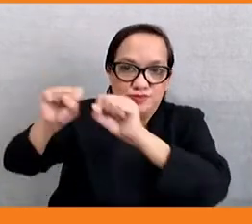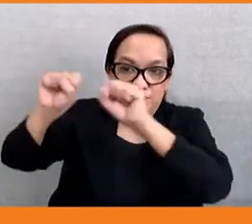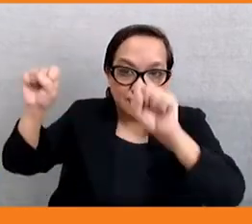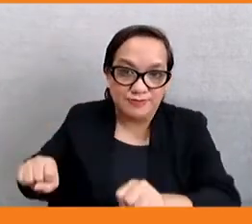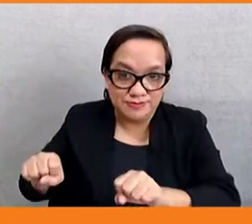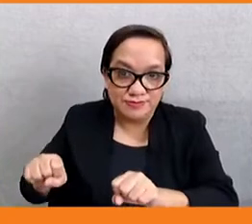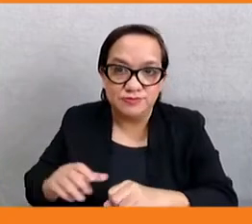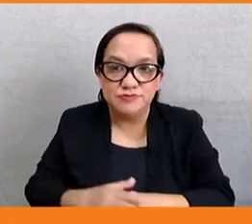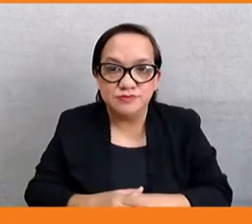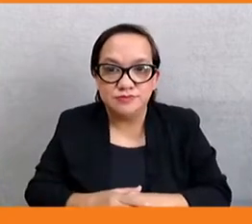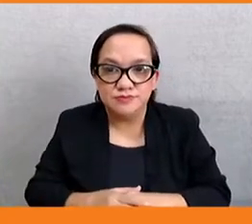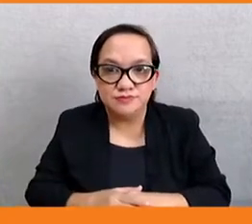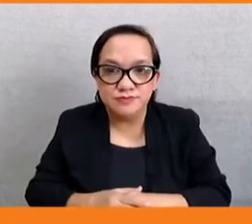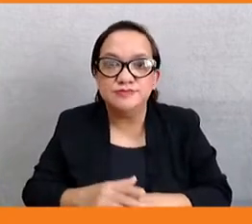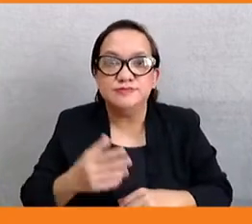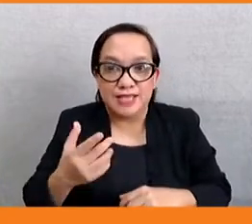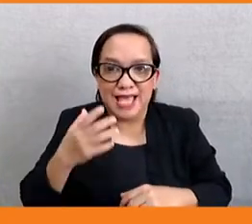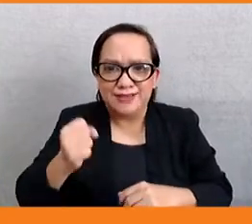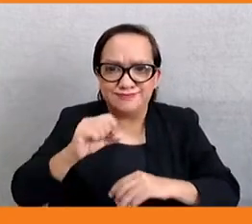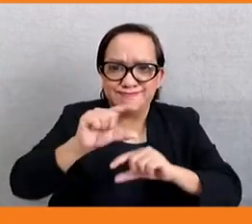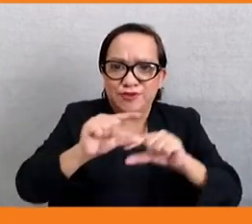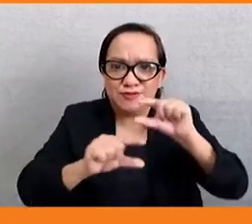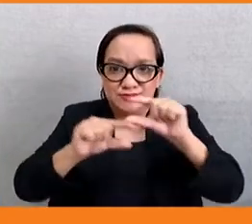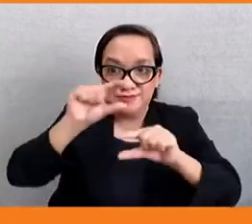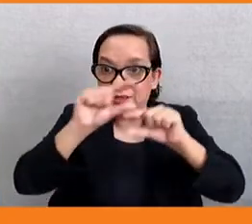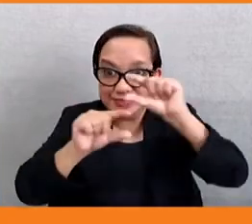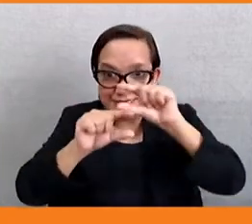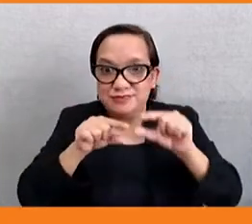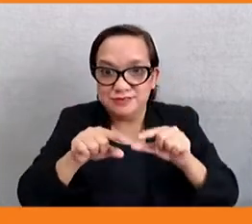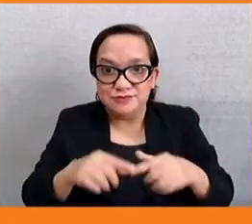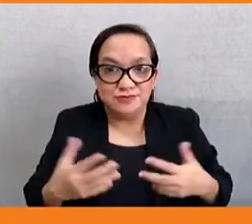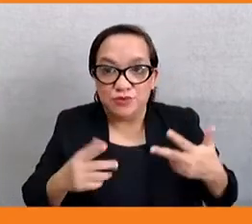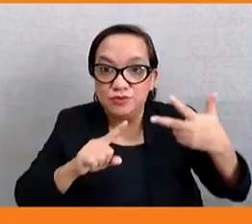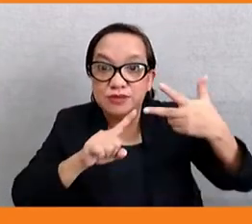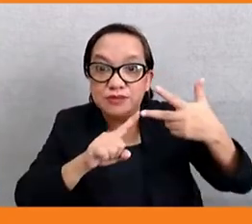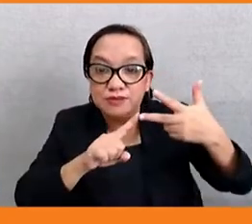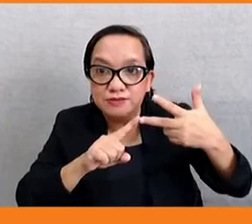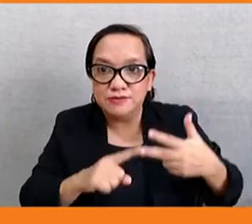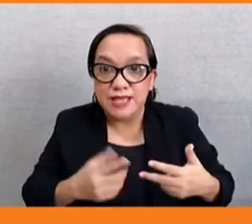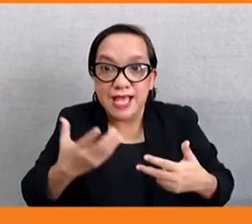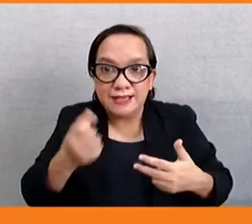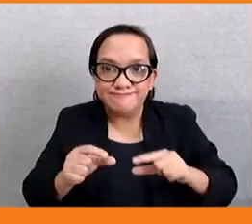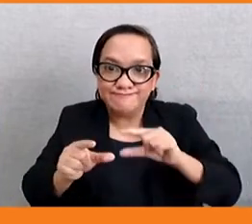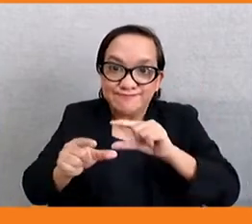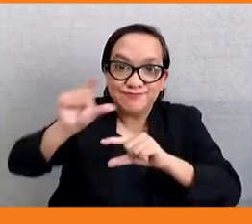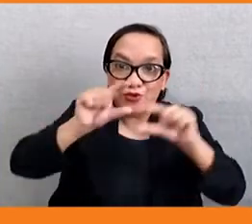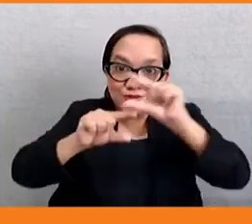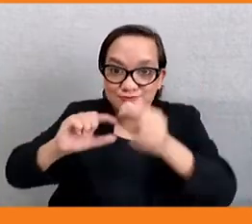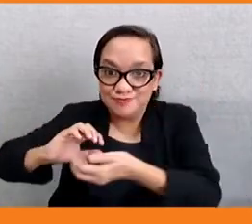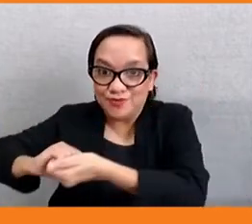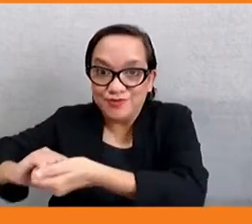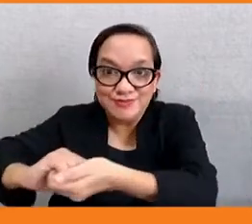third, increased partnerships with technology leaders to support our DMC programs. And finally,